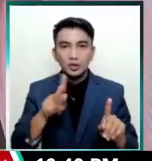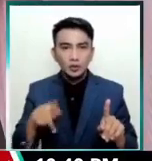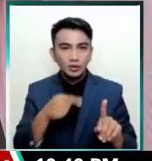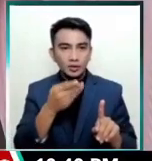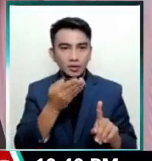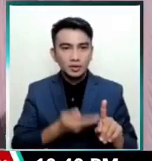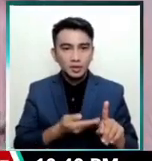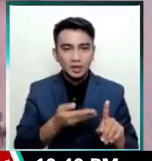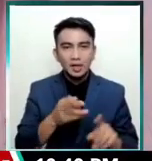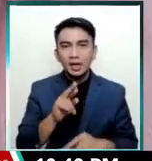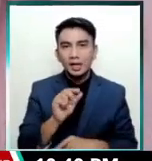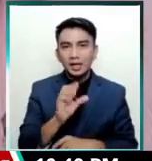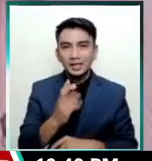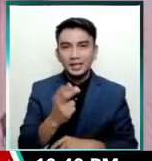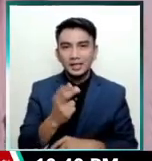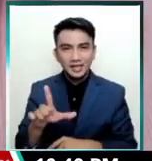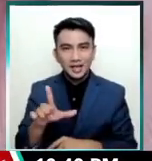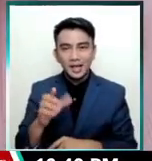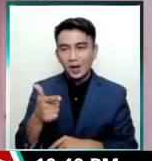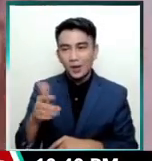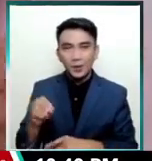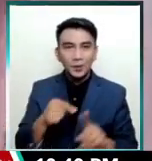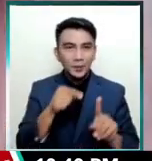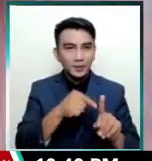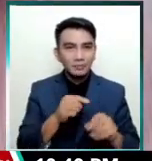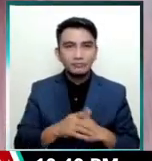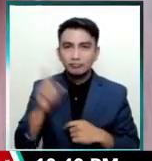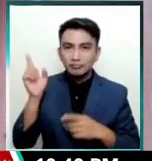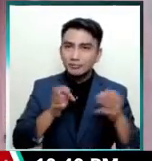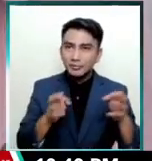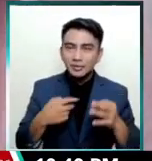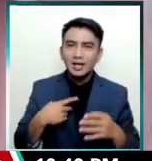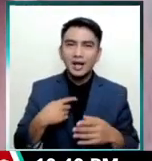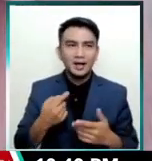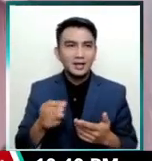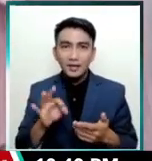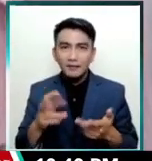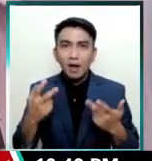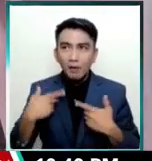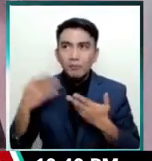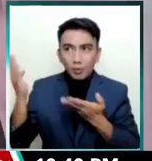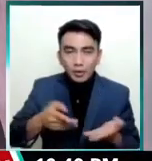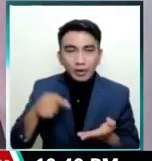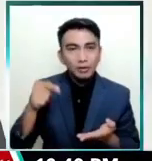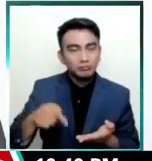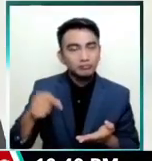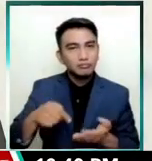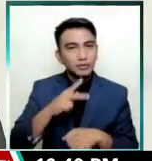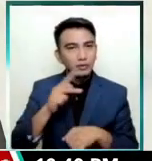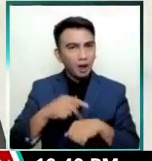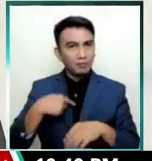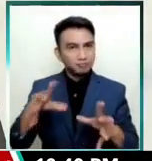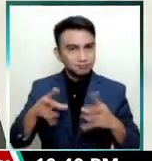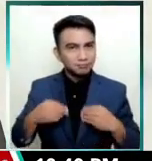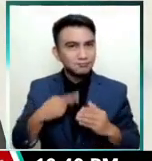I actually claimed that back then I said Philippines I'm gonna do this rule